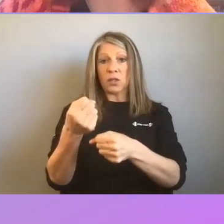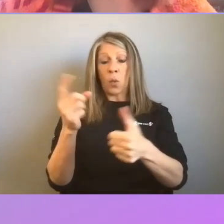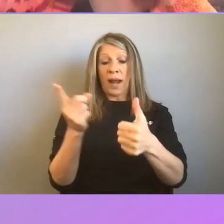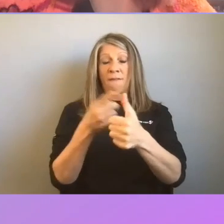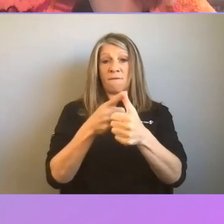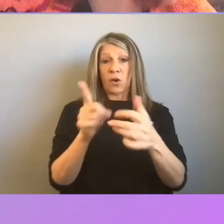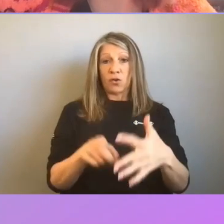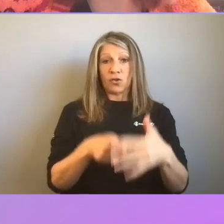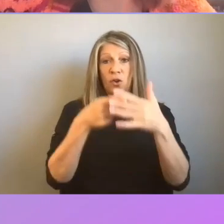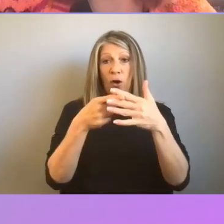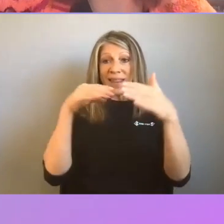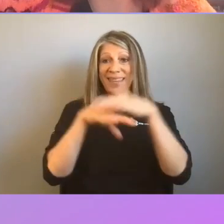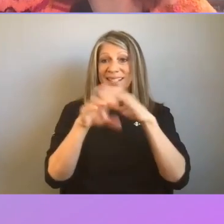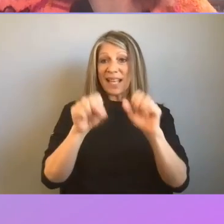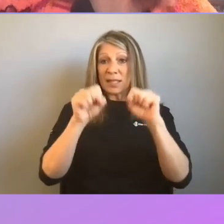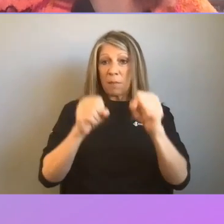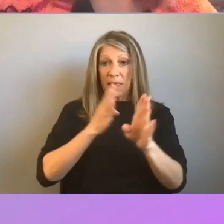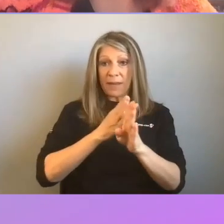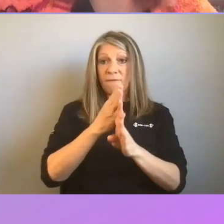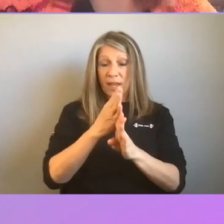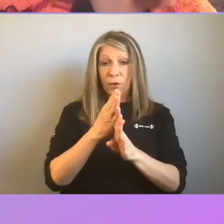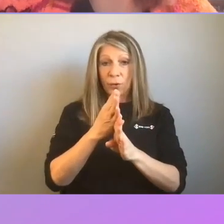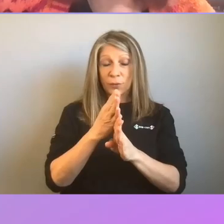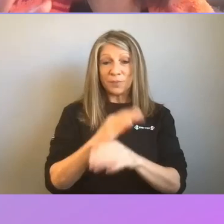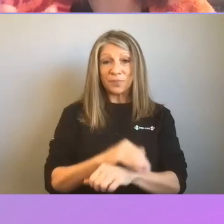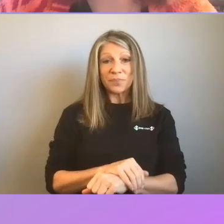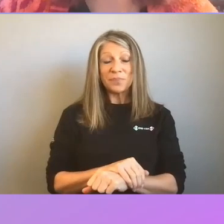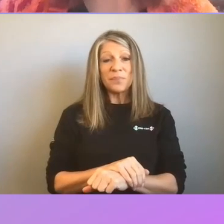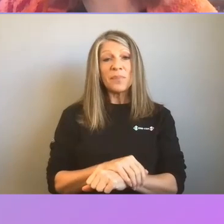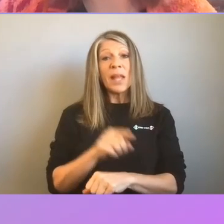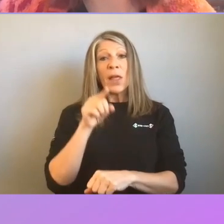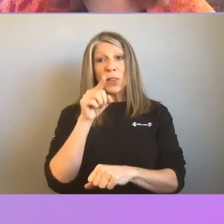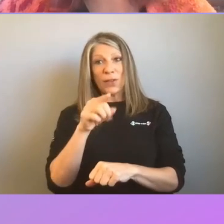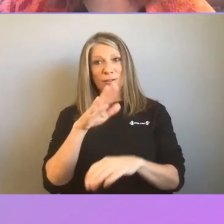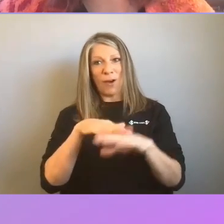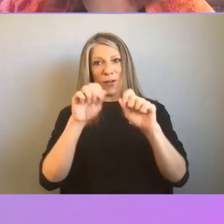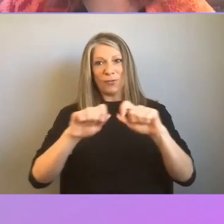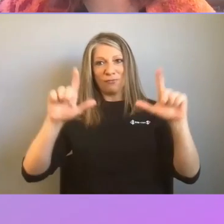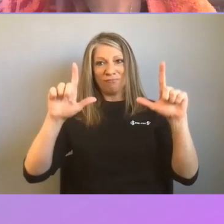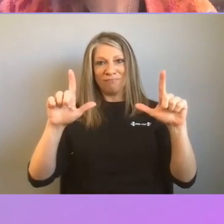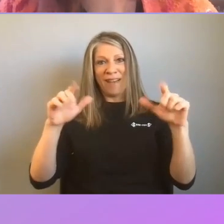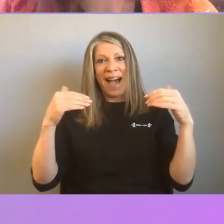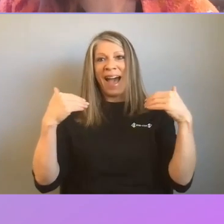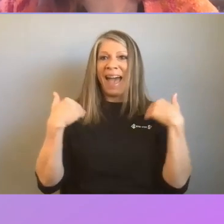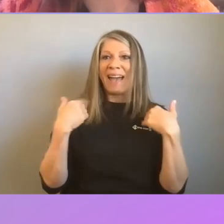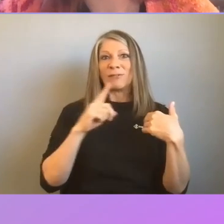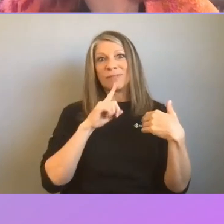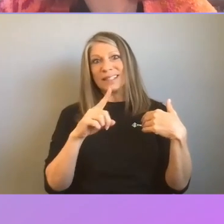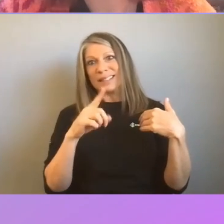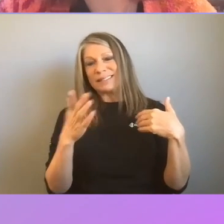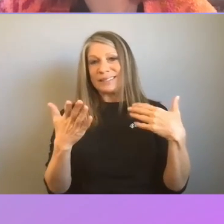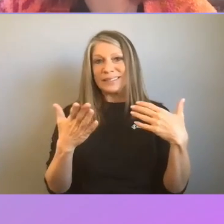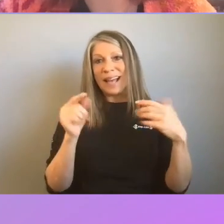started in the accessibility field, this is on the screen. I have an unrealistic, but not far from the